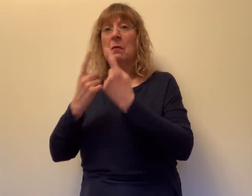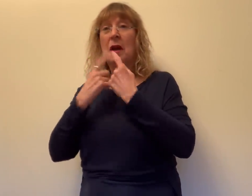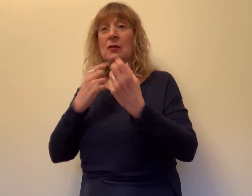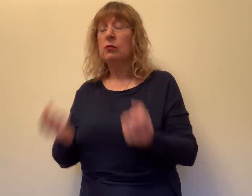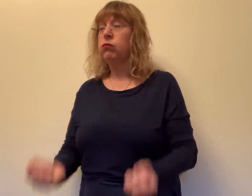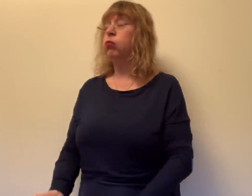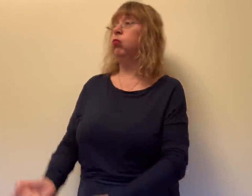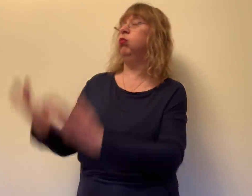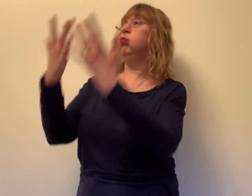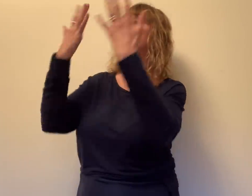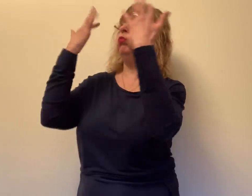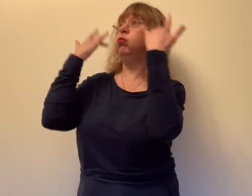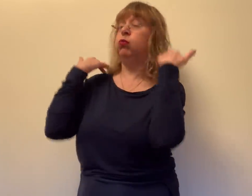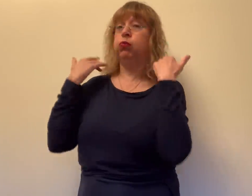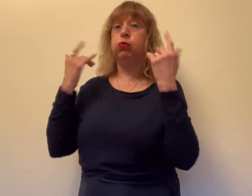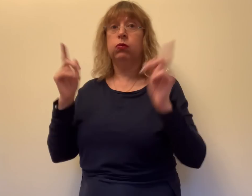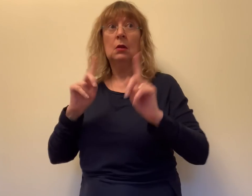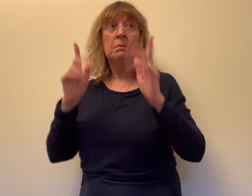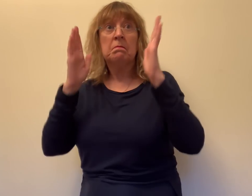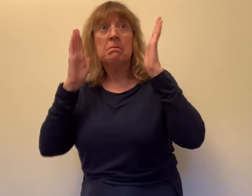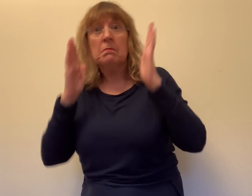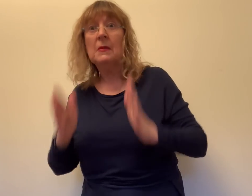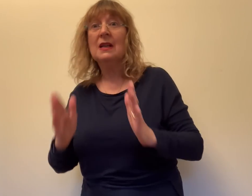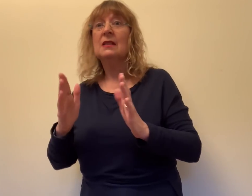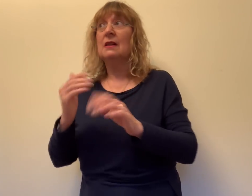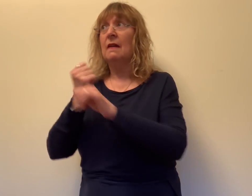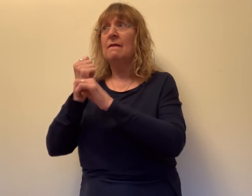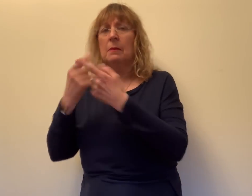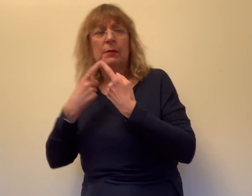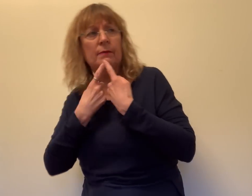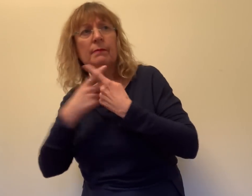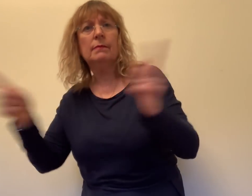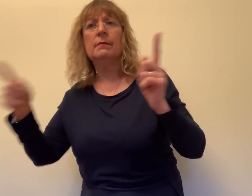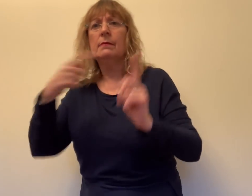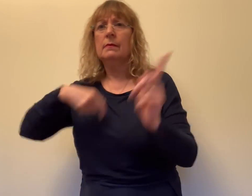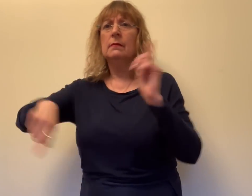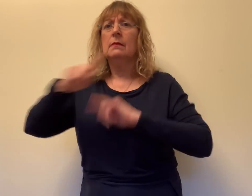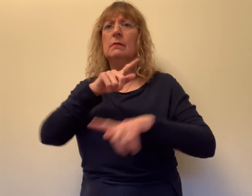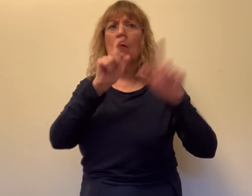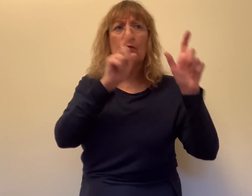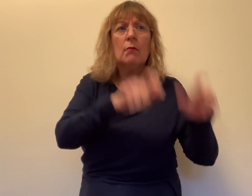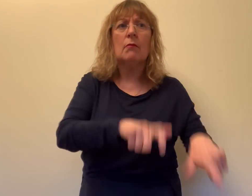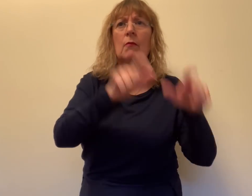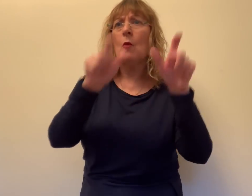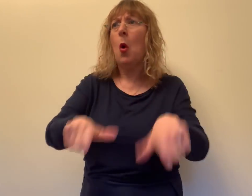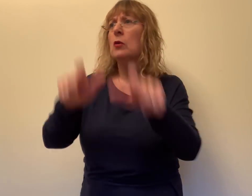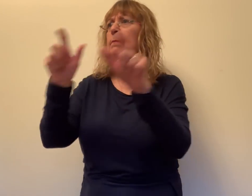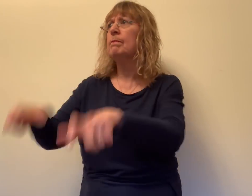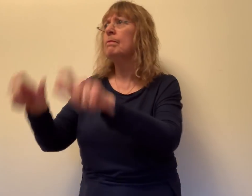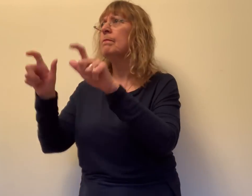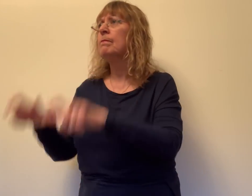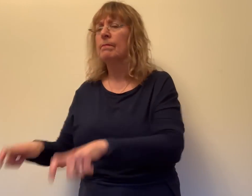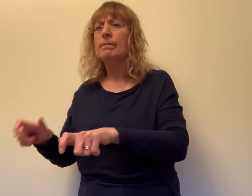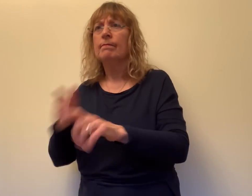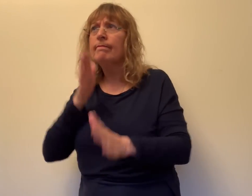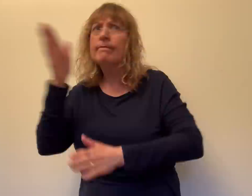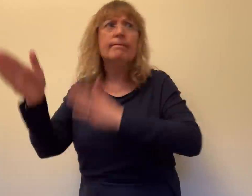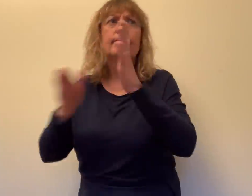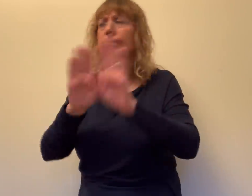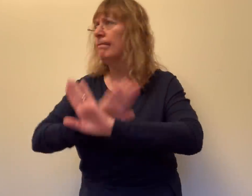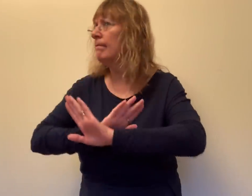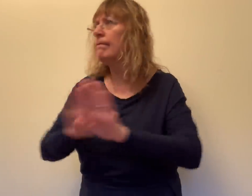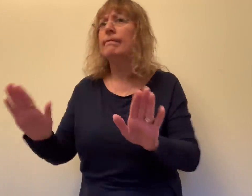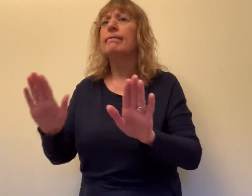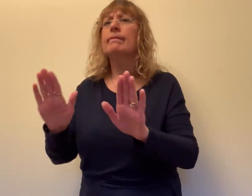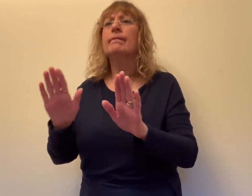and confusion because they have little access to good information. Even the most